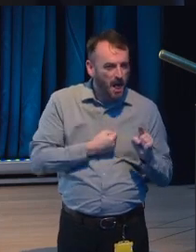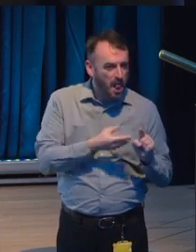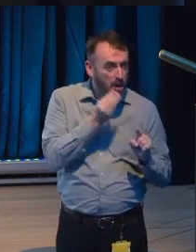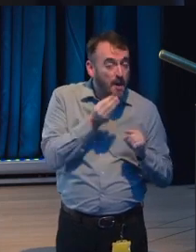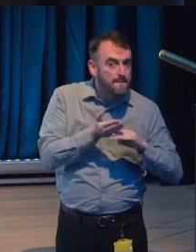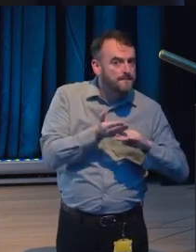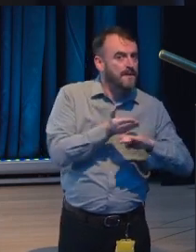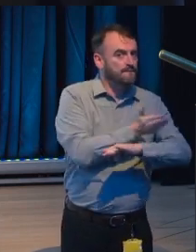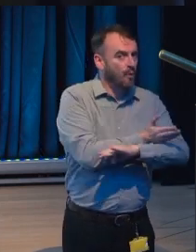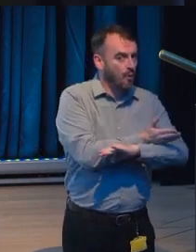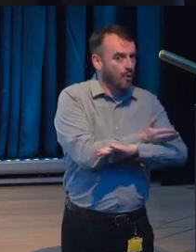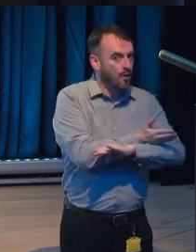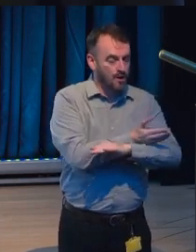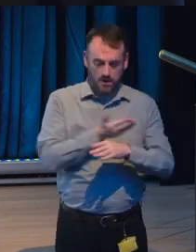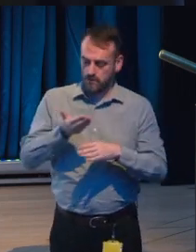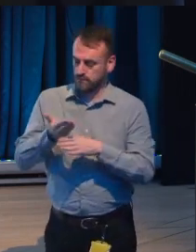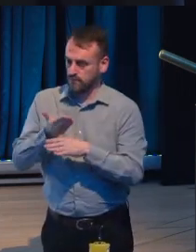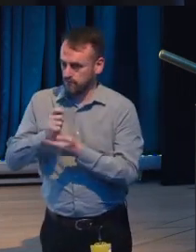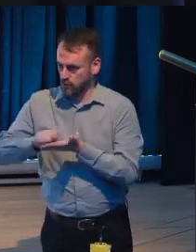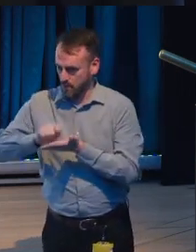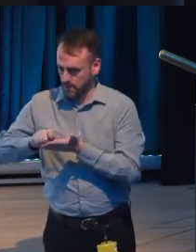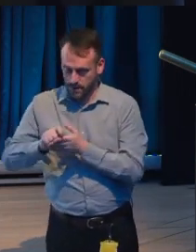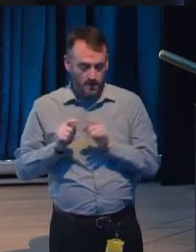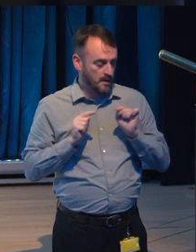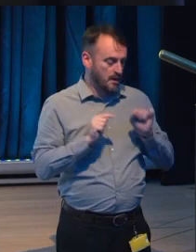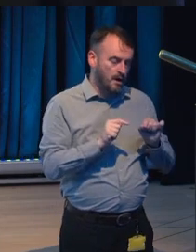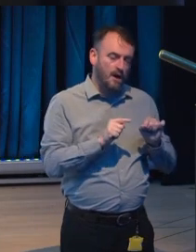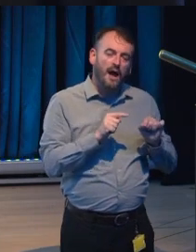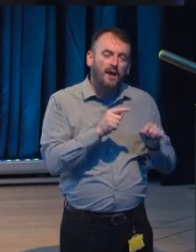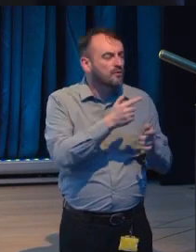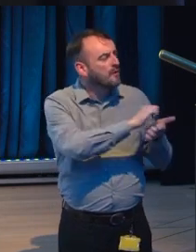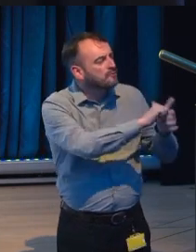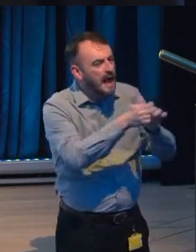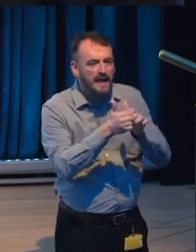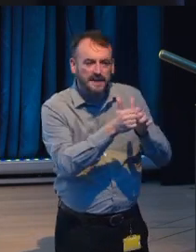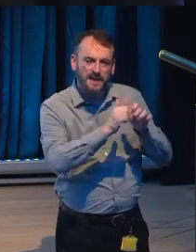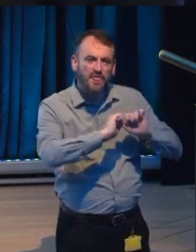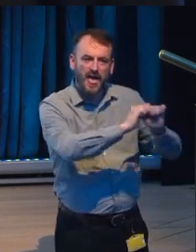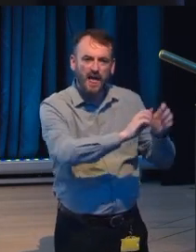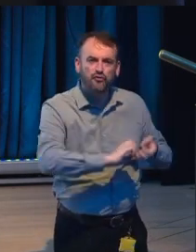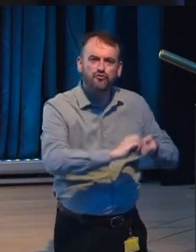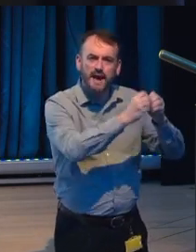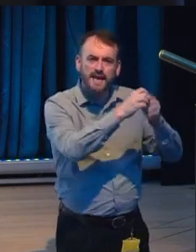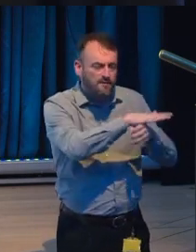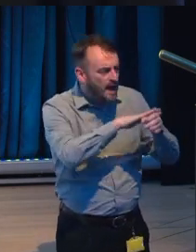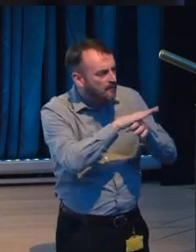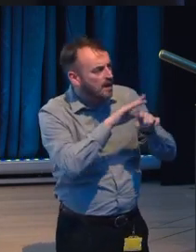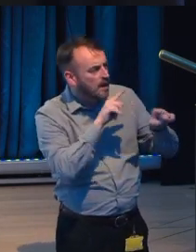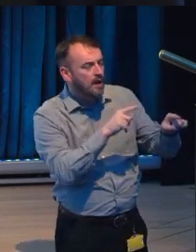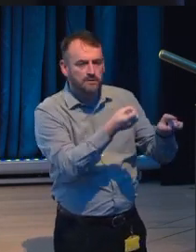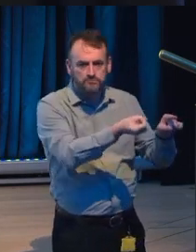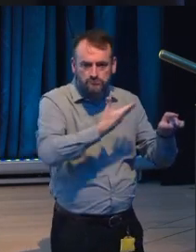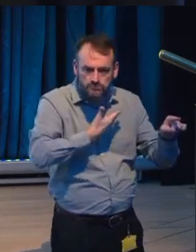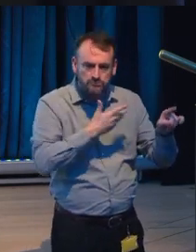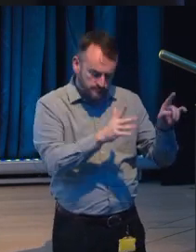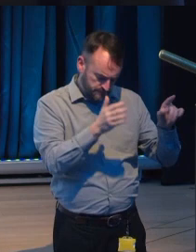writing professionally. And it's also something I've heard about from friends in different creative fields in the industry. I think it's a really important